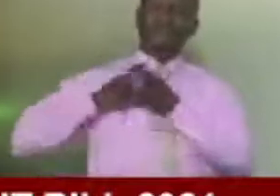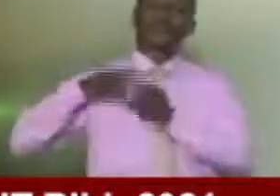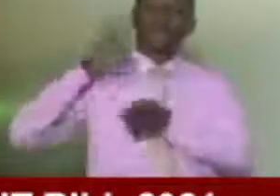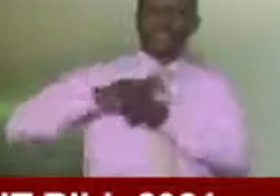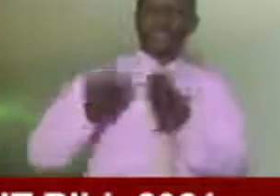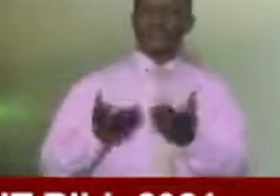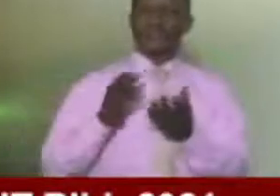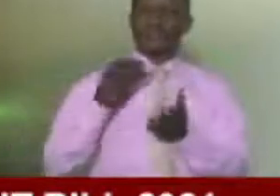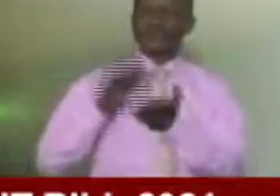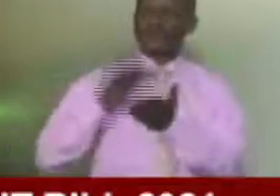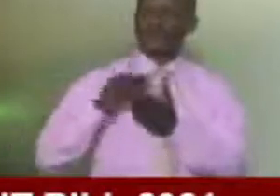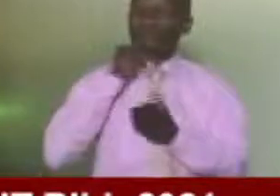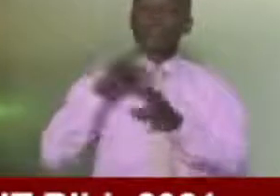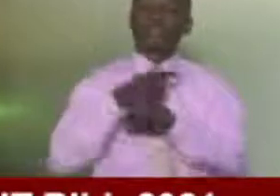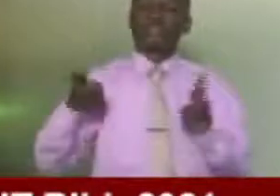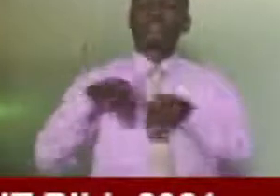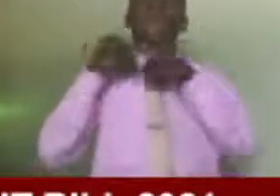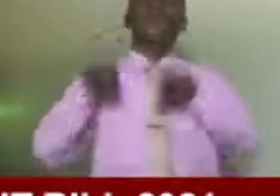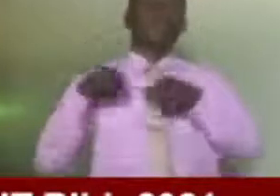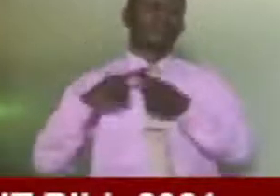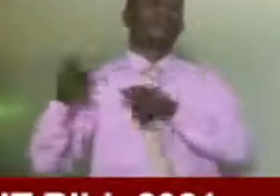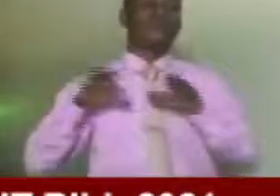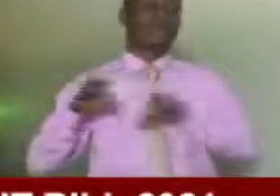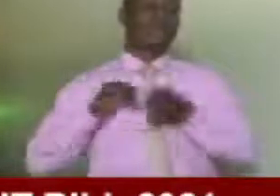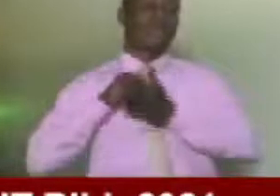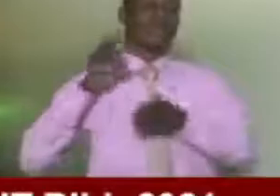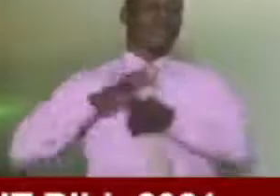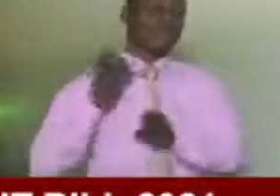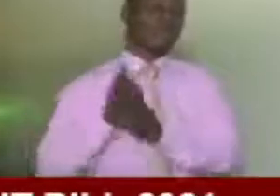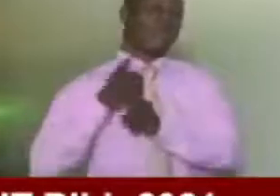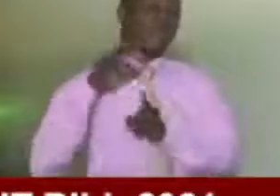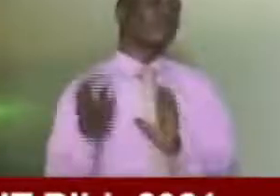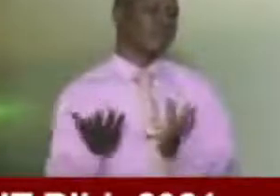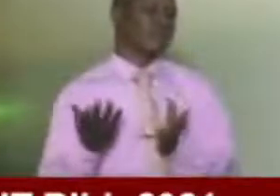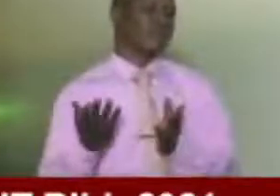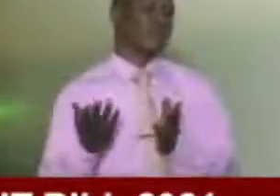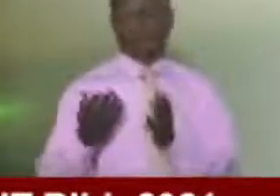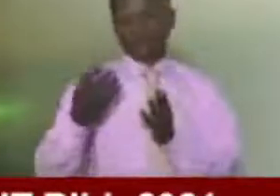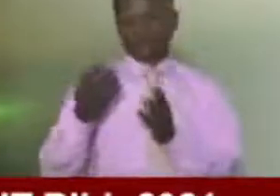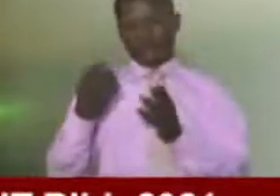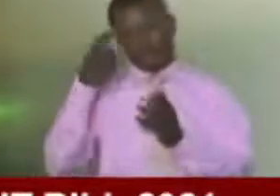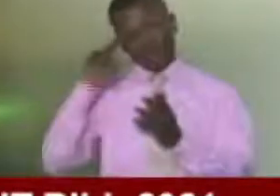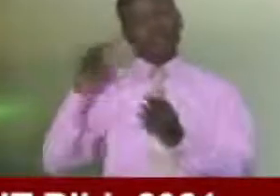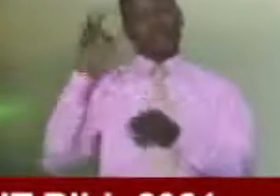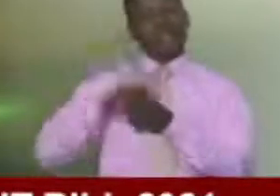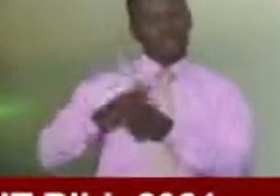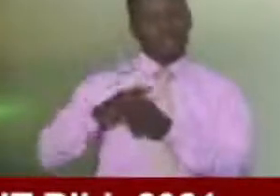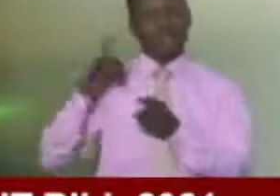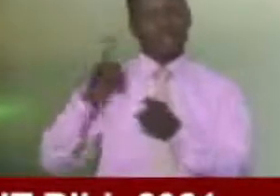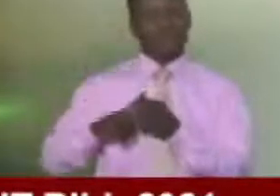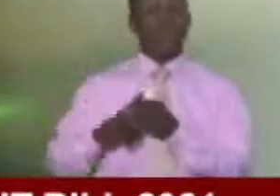INEC to conduct elections? So, this proposed bill provides for the funds for elections to go to INEC